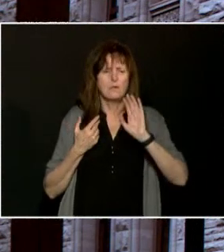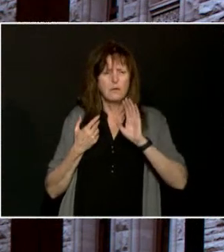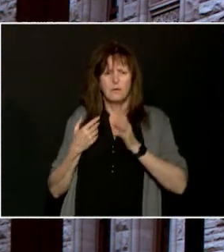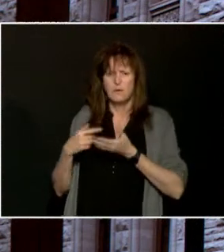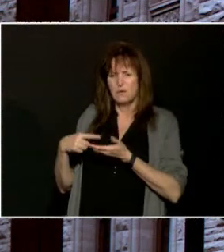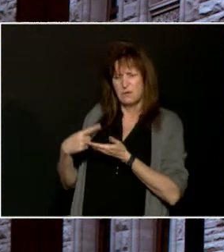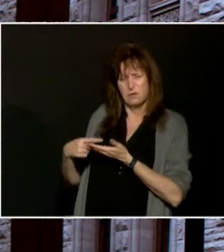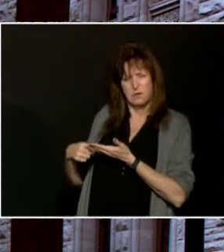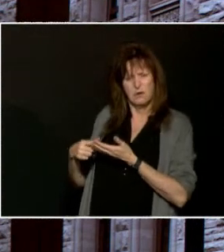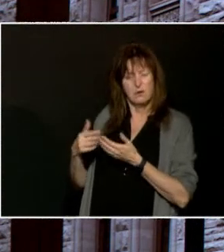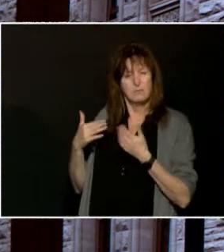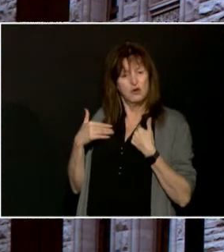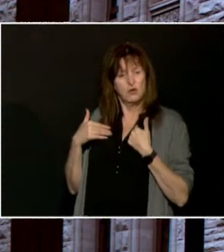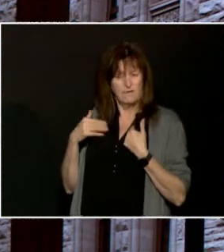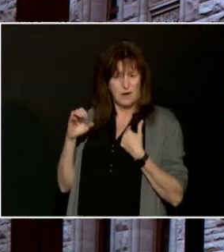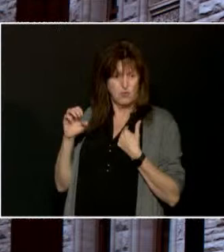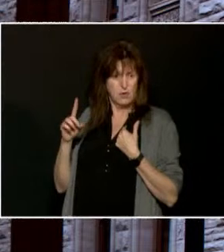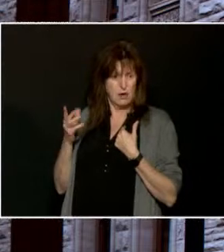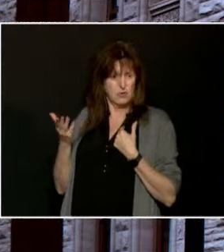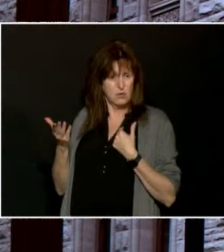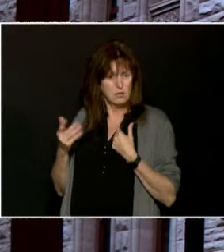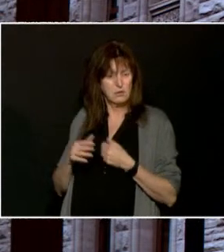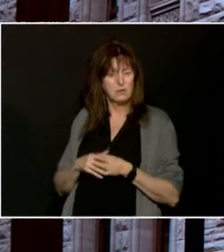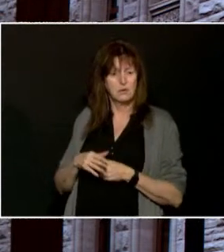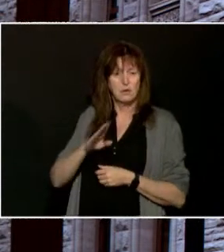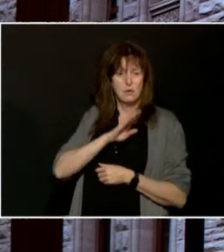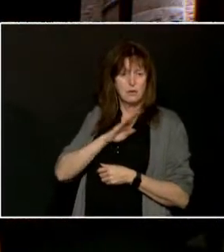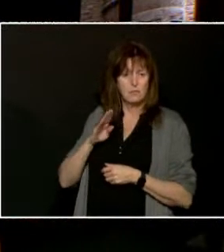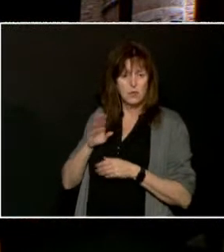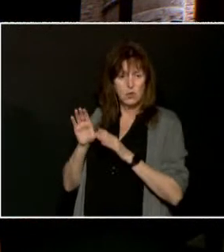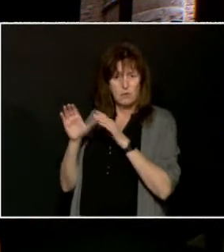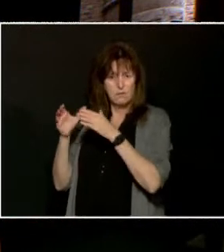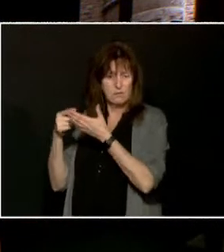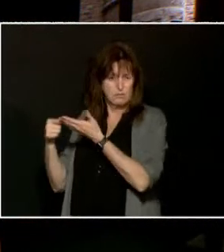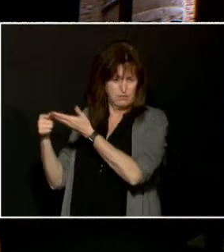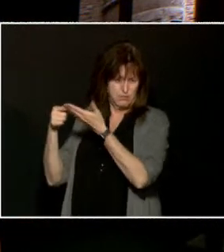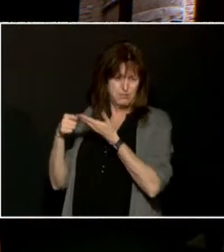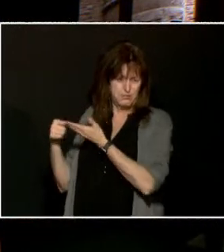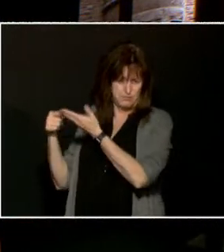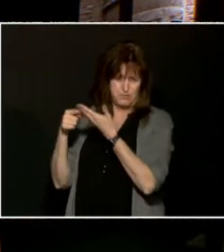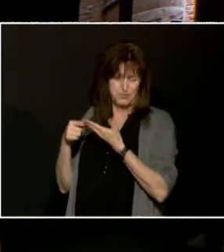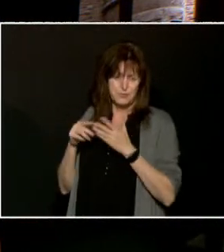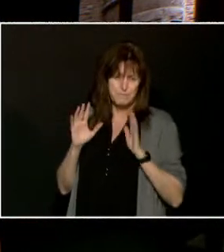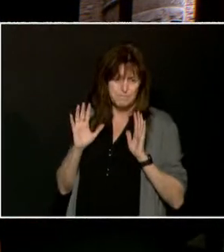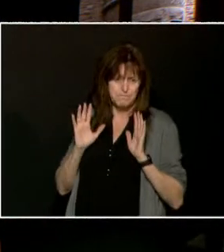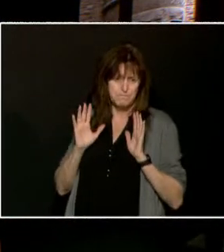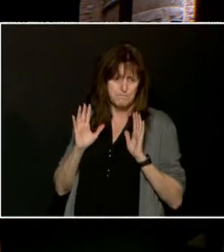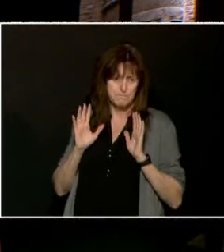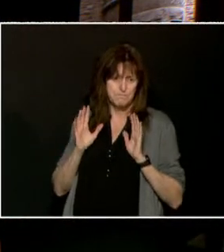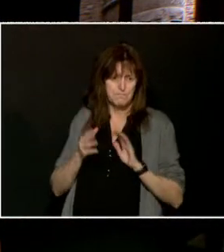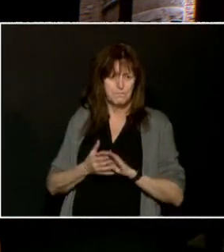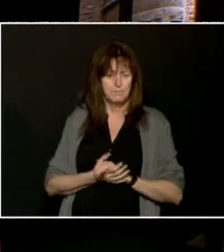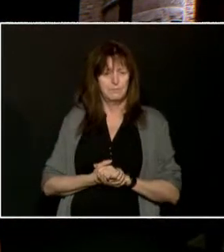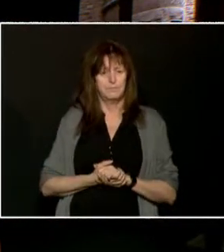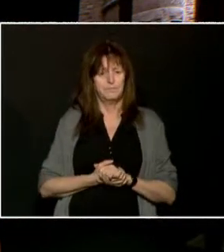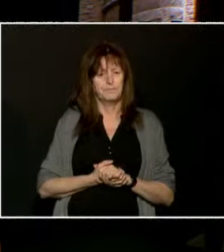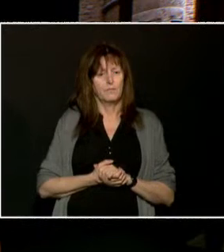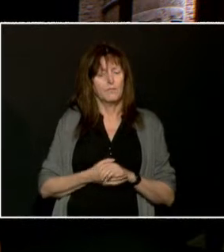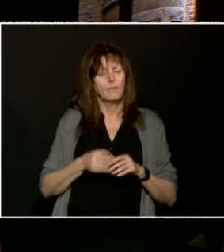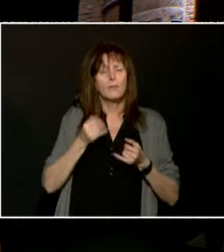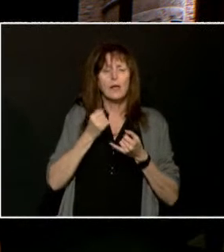course, there with their boards of education as well. Last question. Randall Denley, National